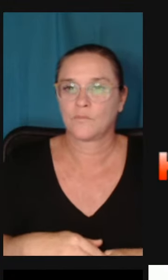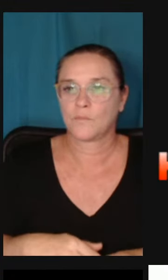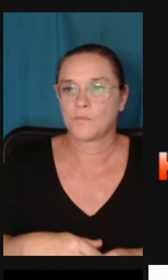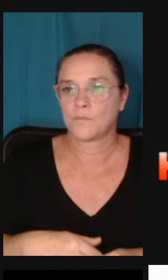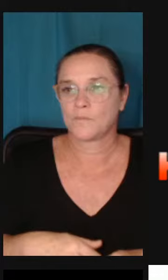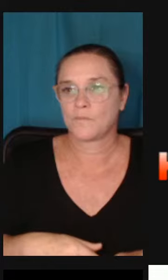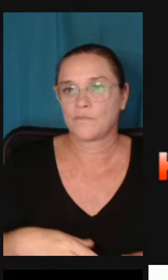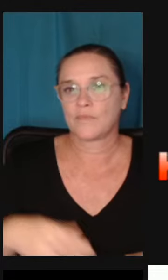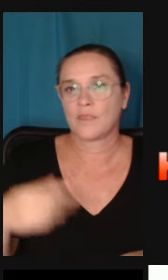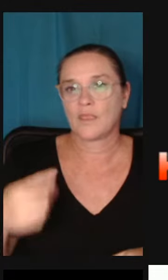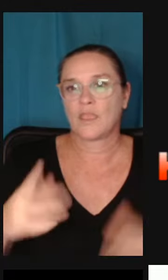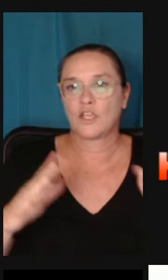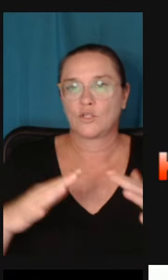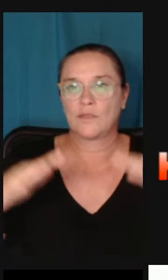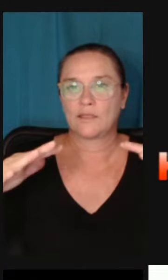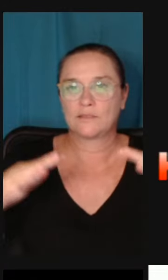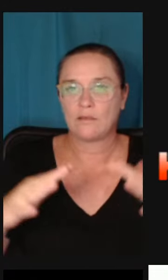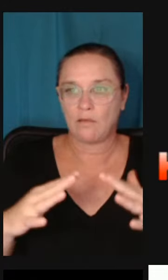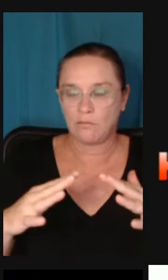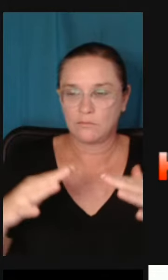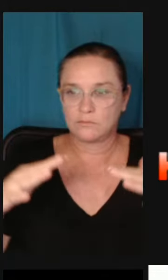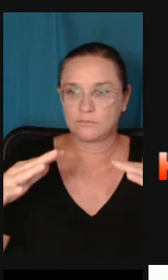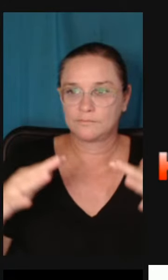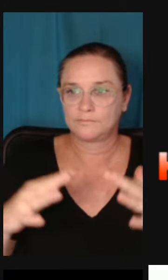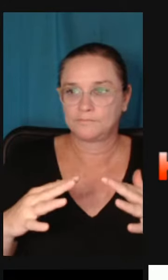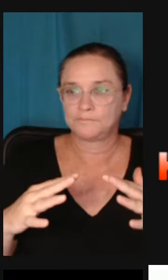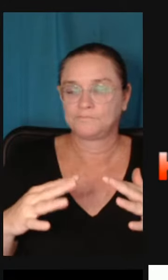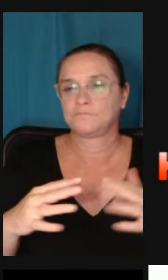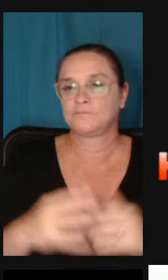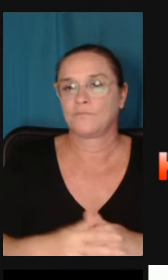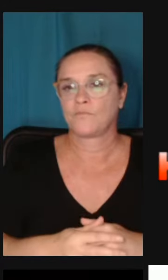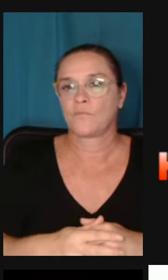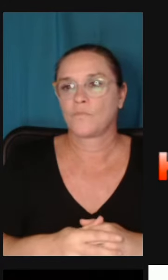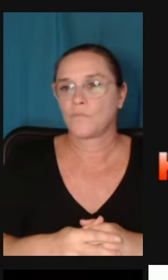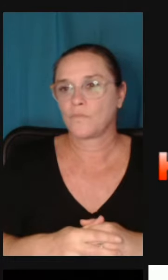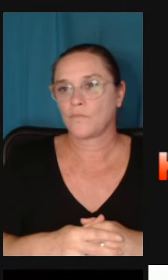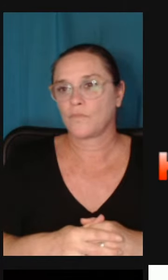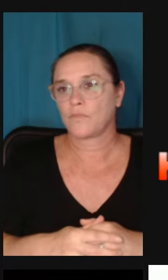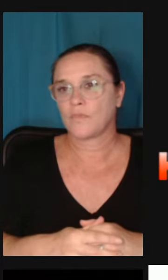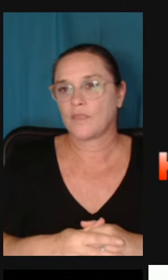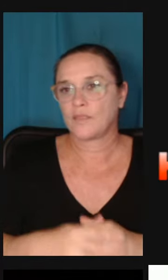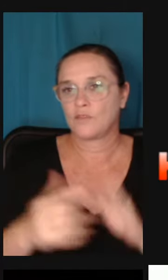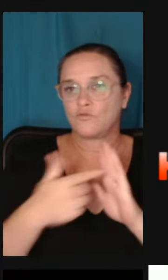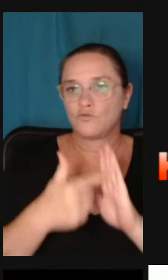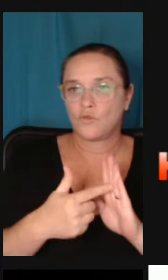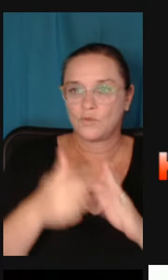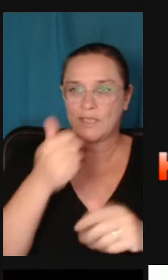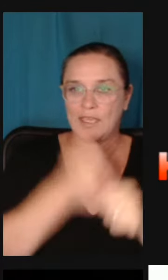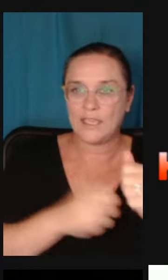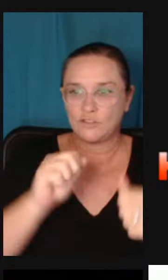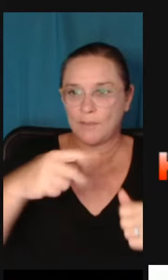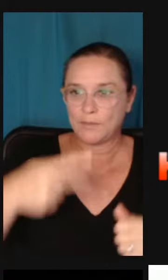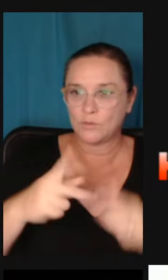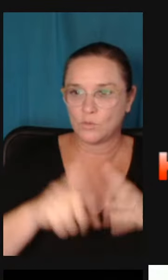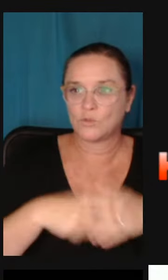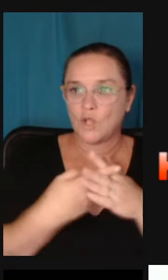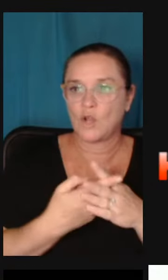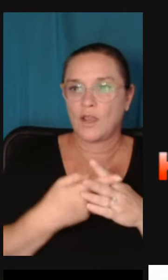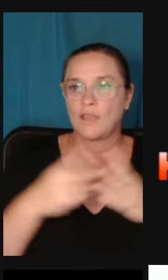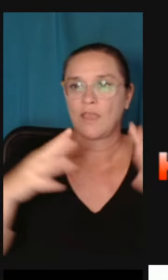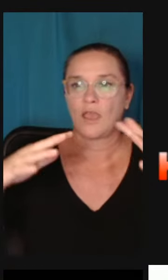And there's a ground tilt that accompanies the onset of each episode, the deflationary